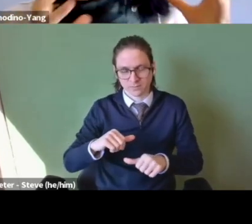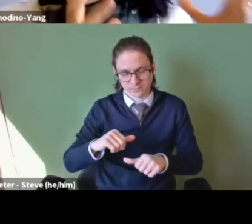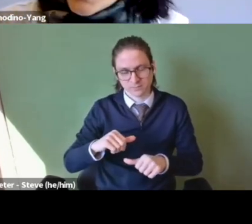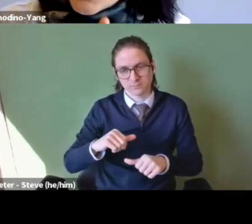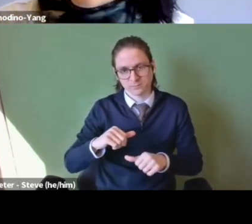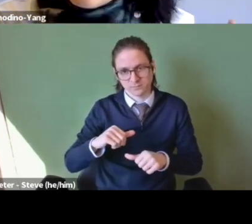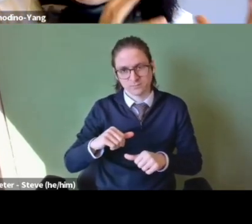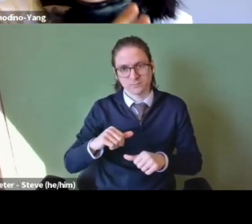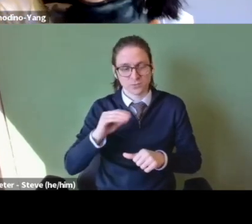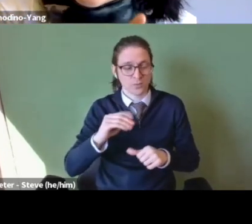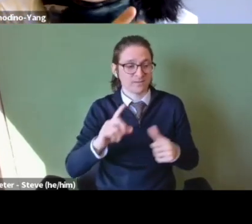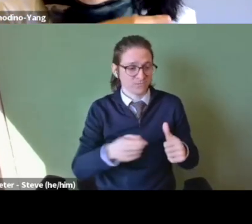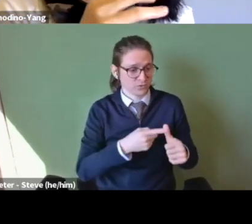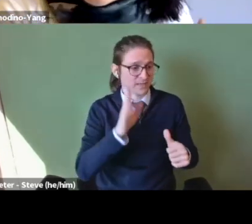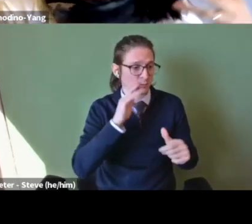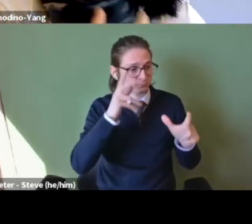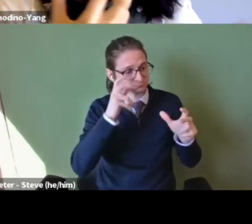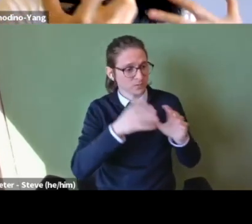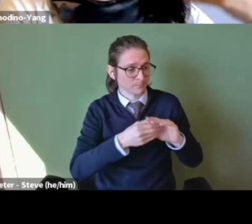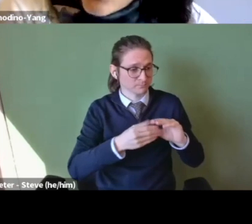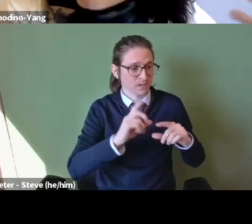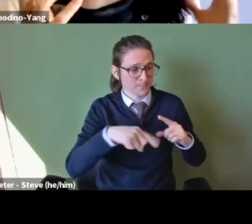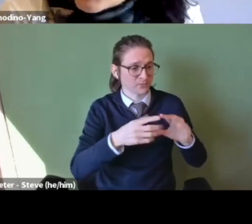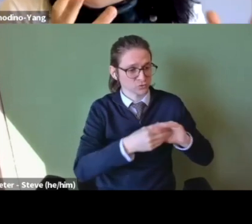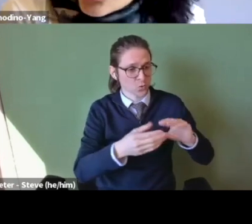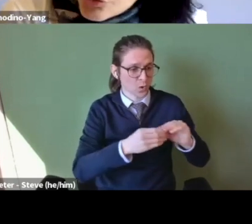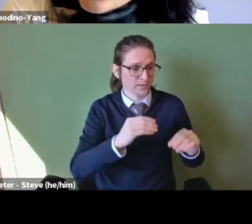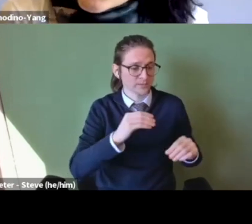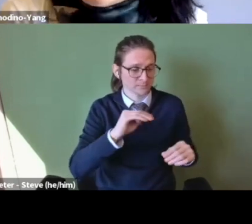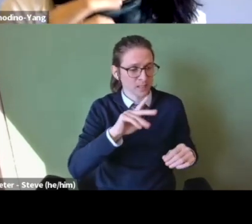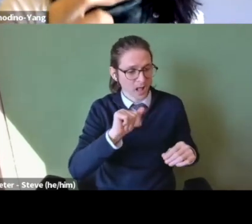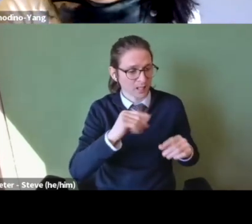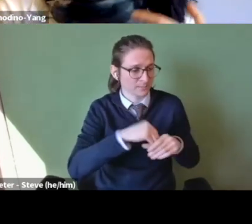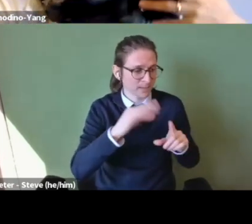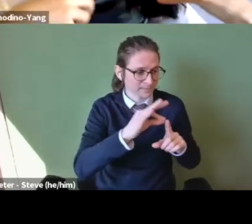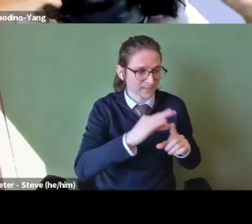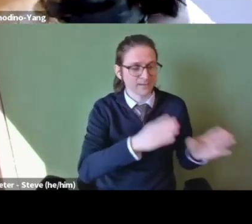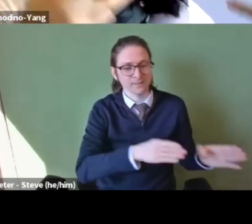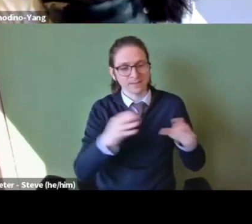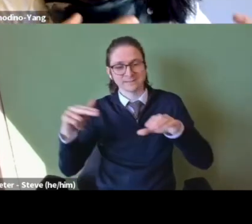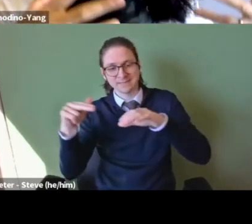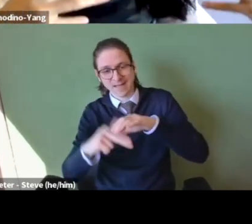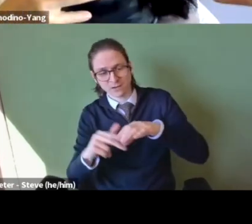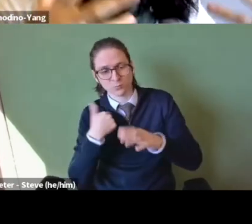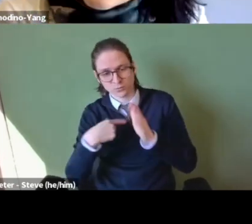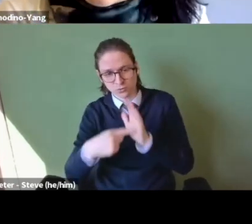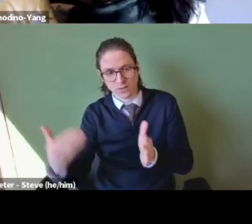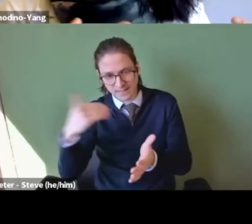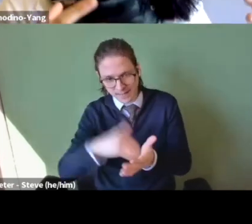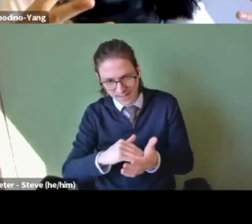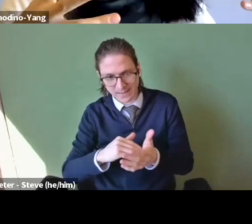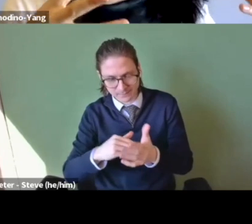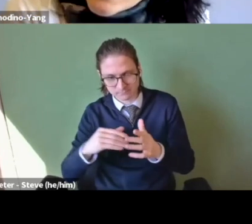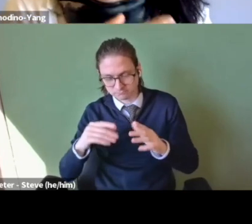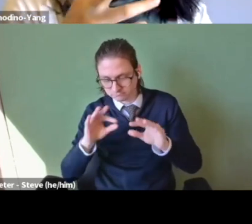scanner, we can predict based on how kids react to the story, a particular story, how complexly,